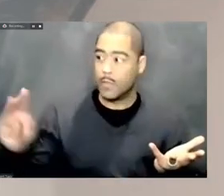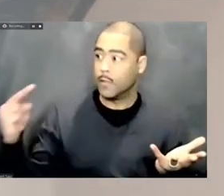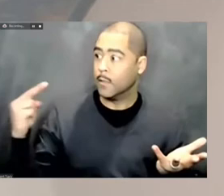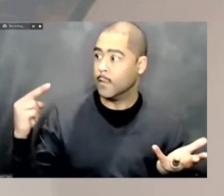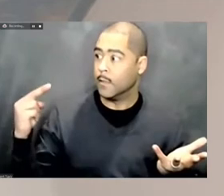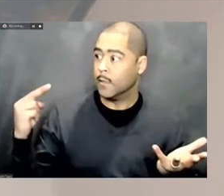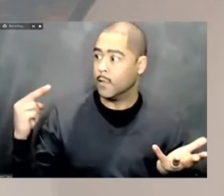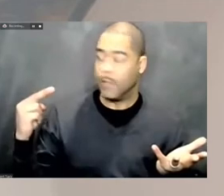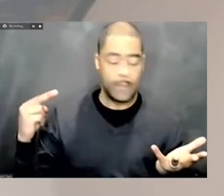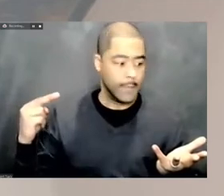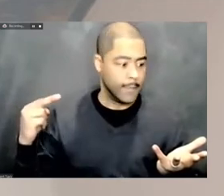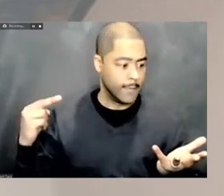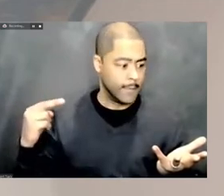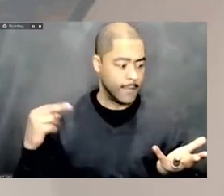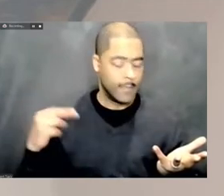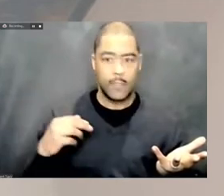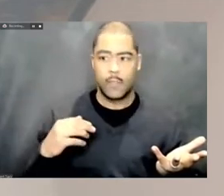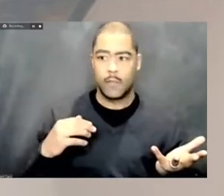wallet.